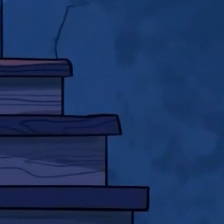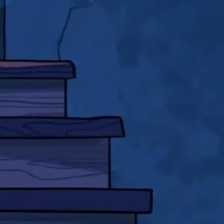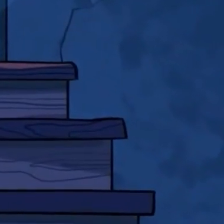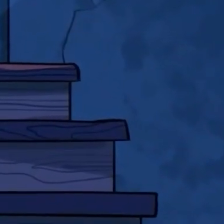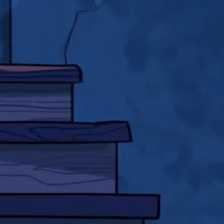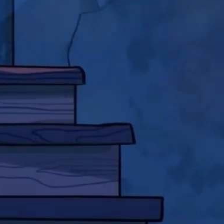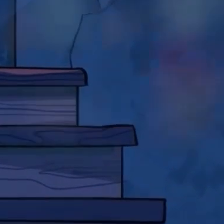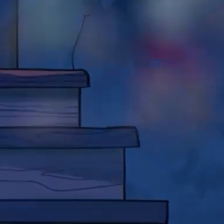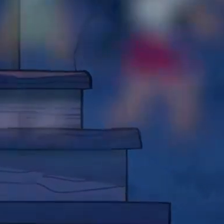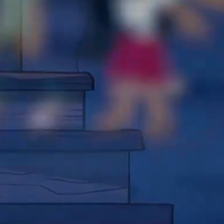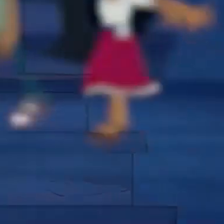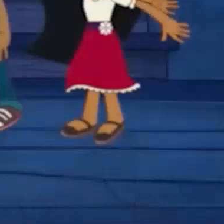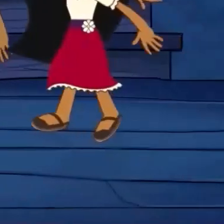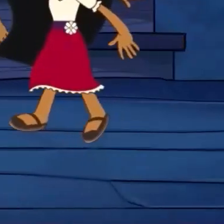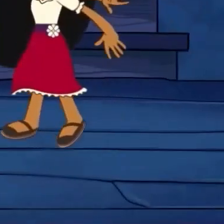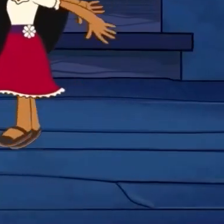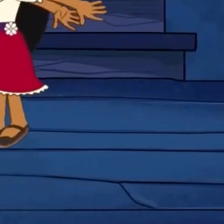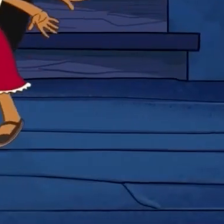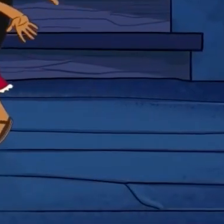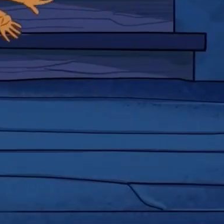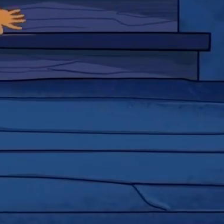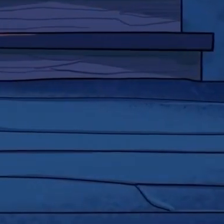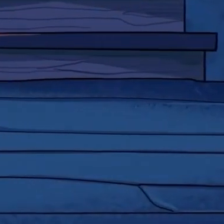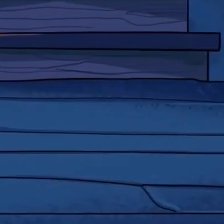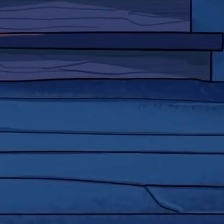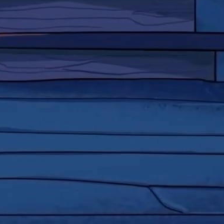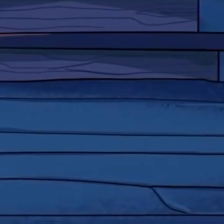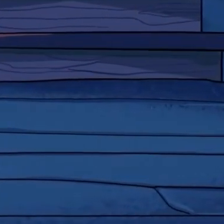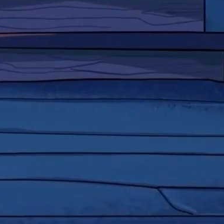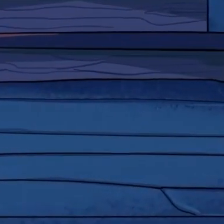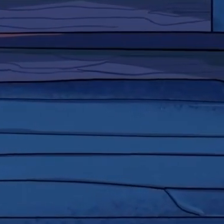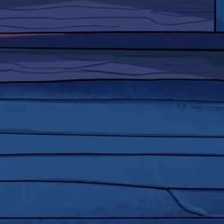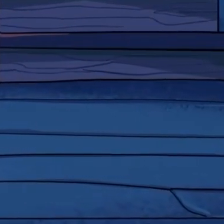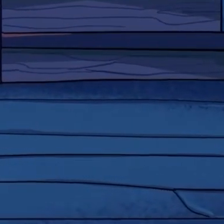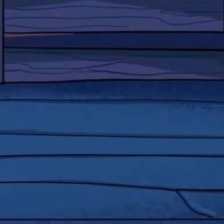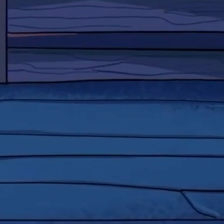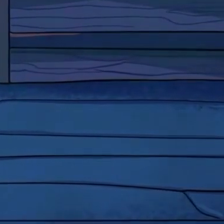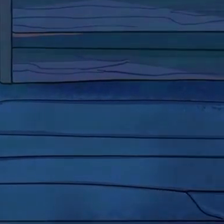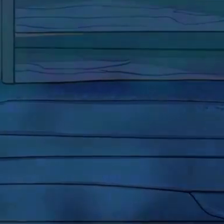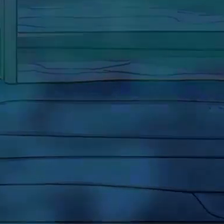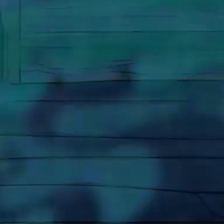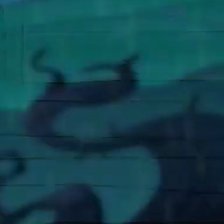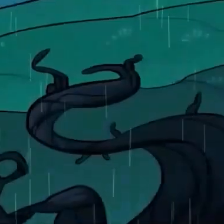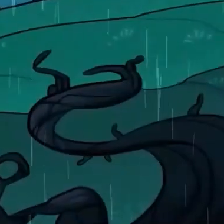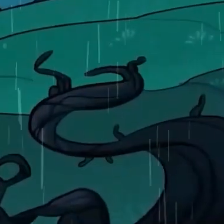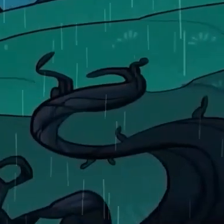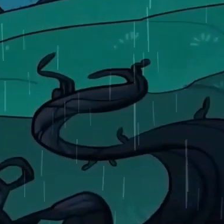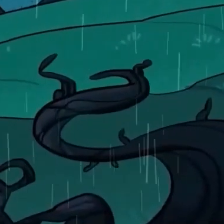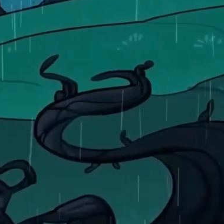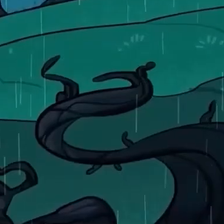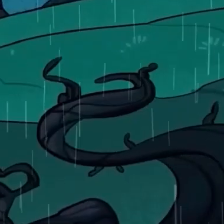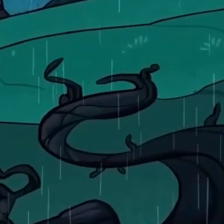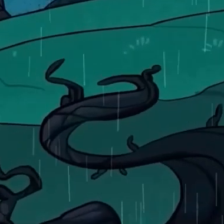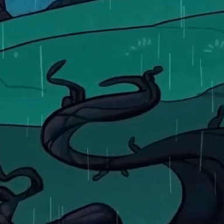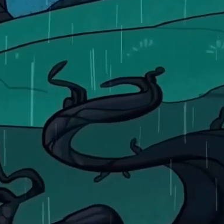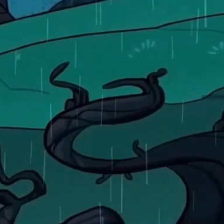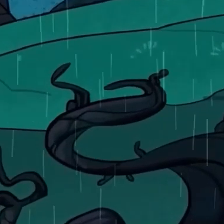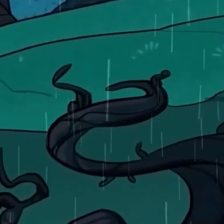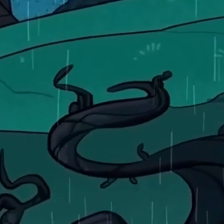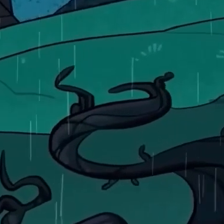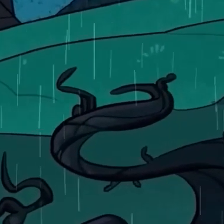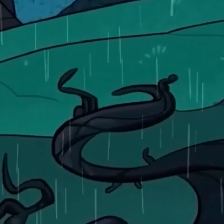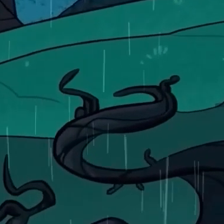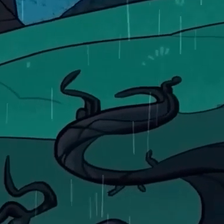and something fell. They screamed and ran outside. Through the window, they